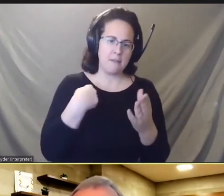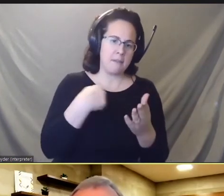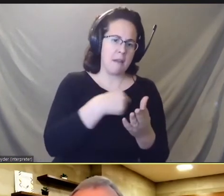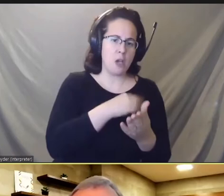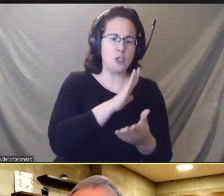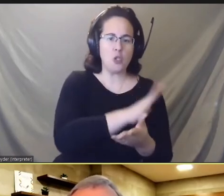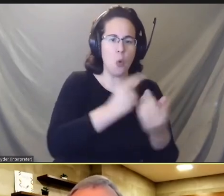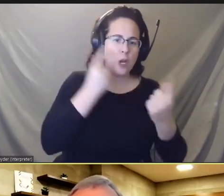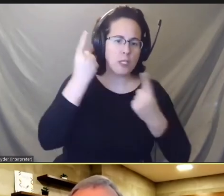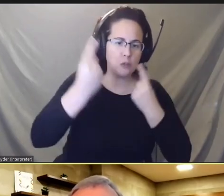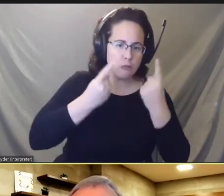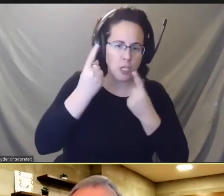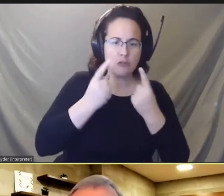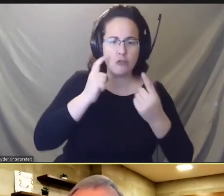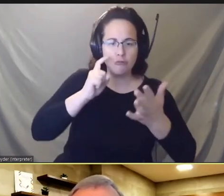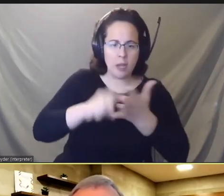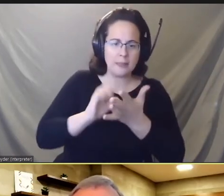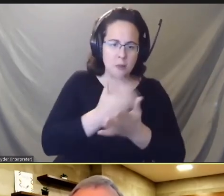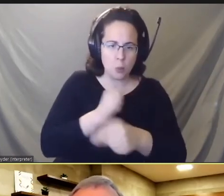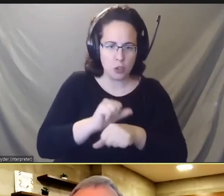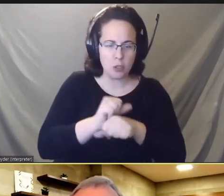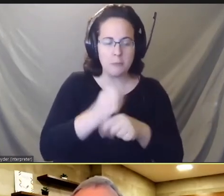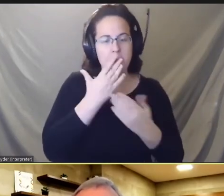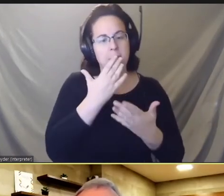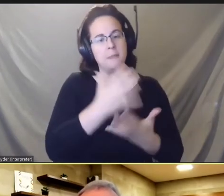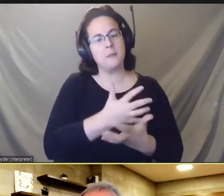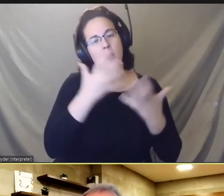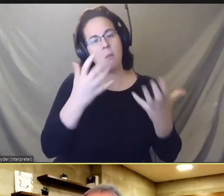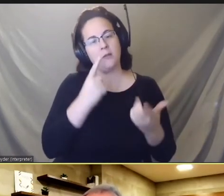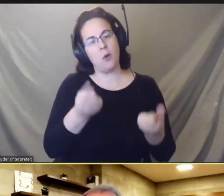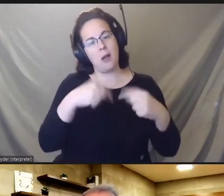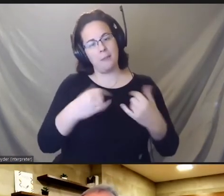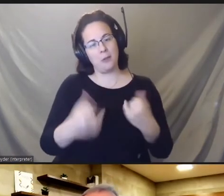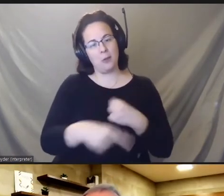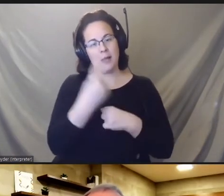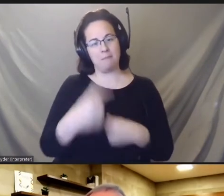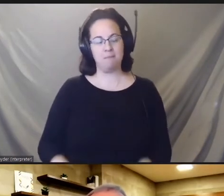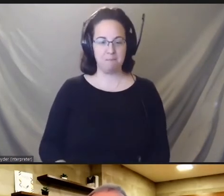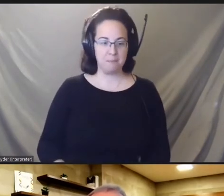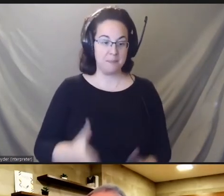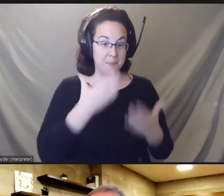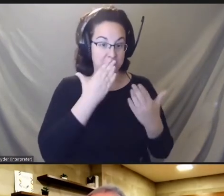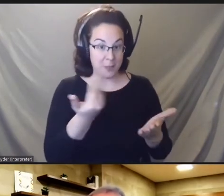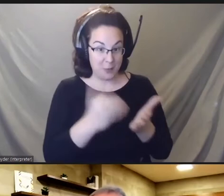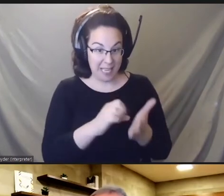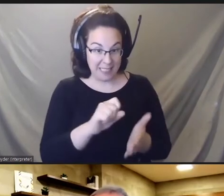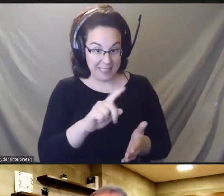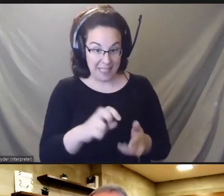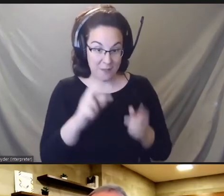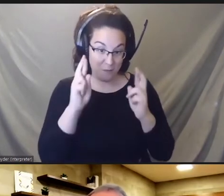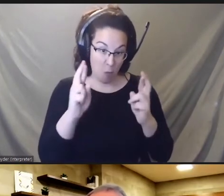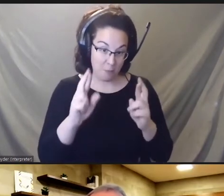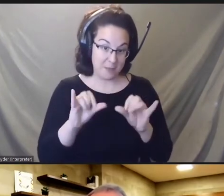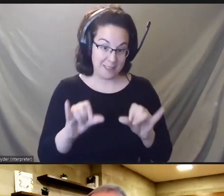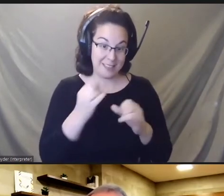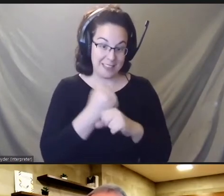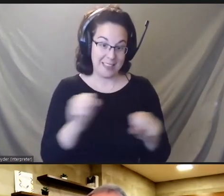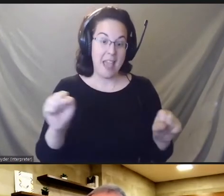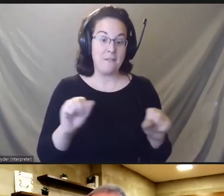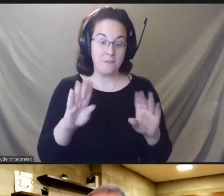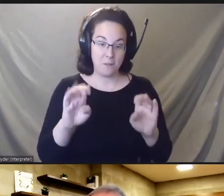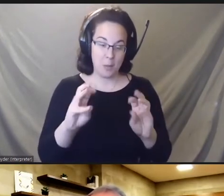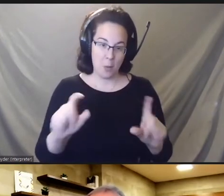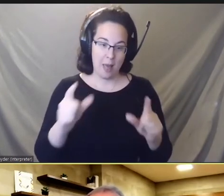consideration and recognition. Thank you so much for coming today. Thanks again, Steve, and hope all of you stay safe and be well in the time